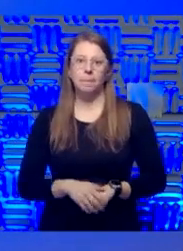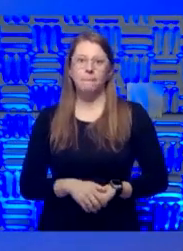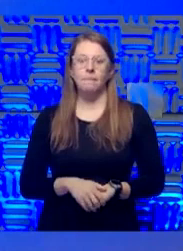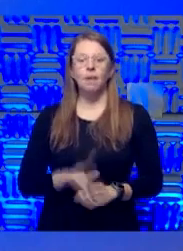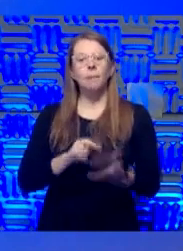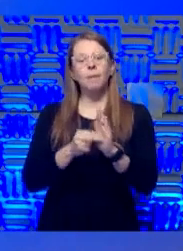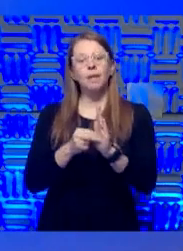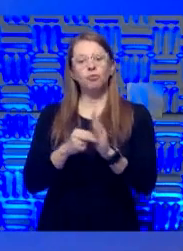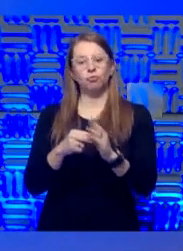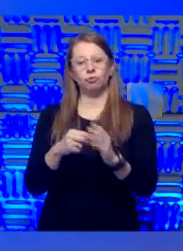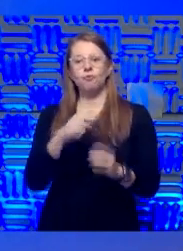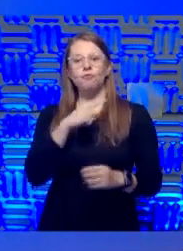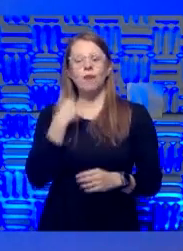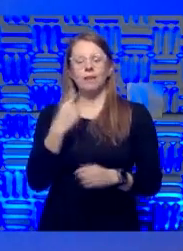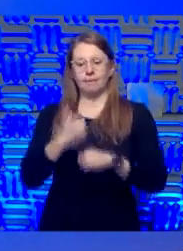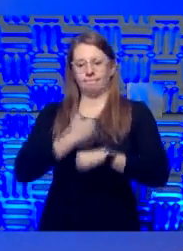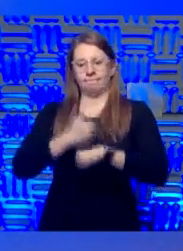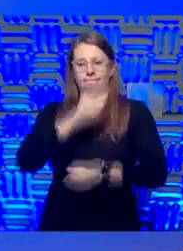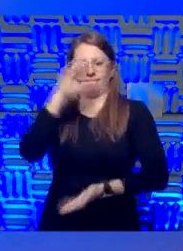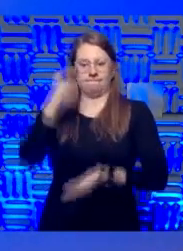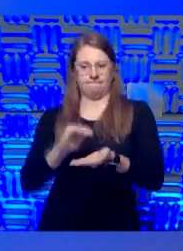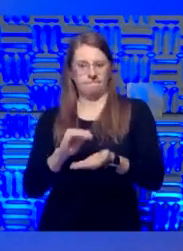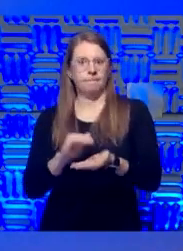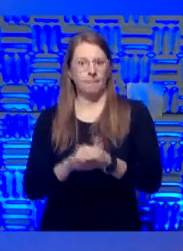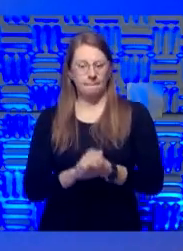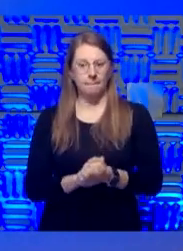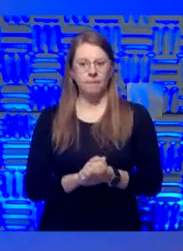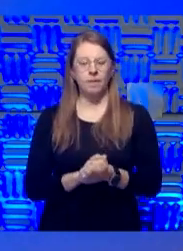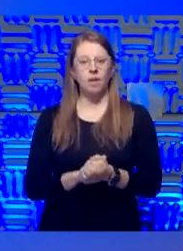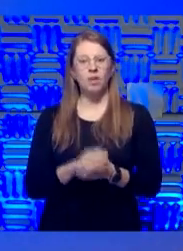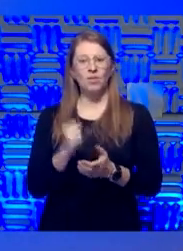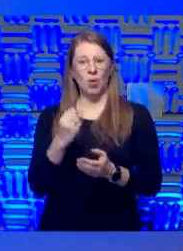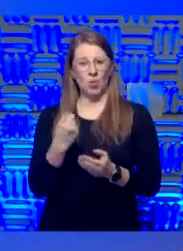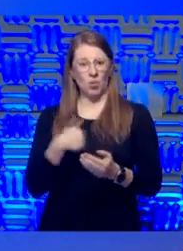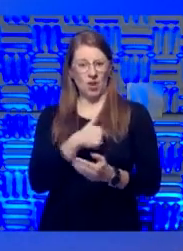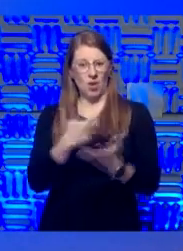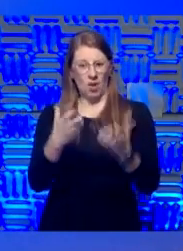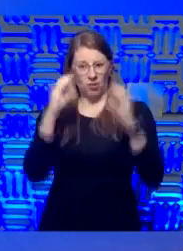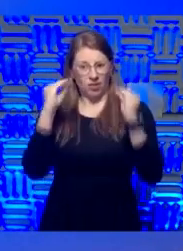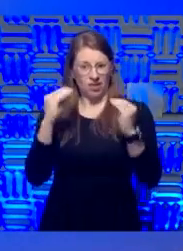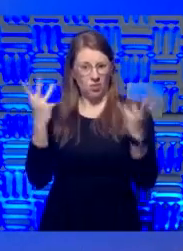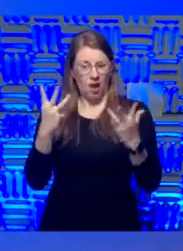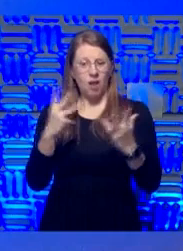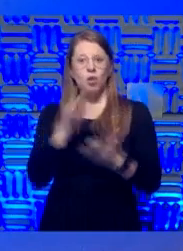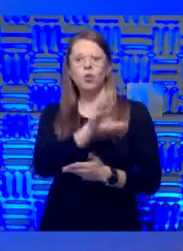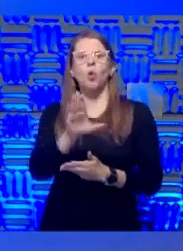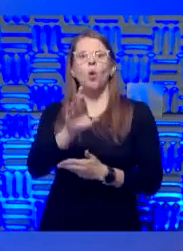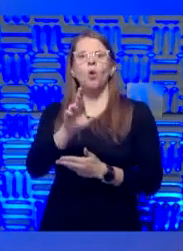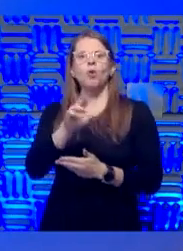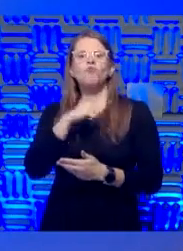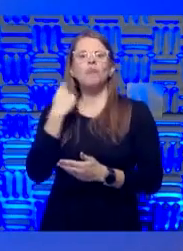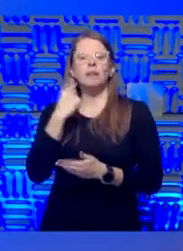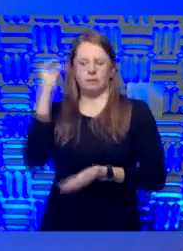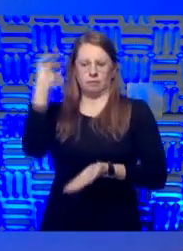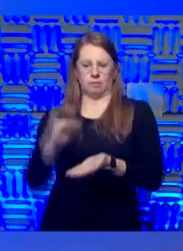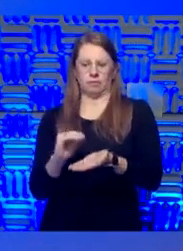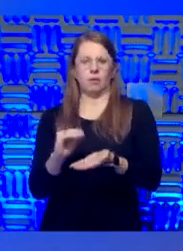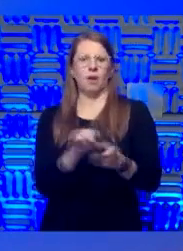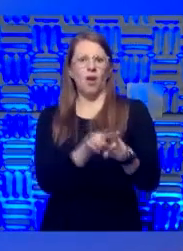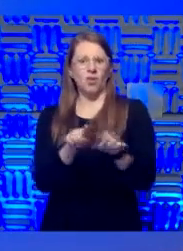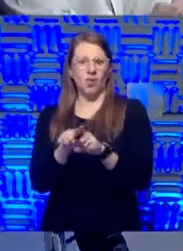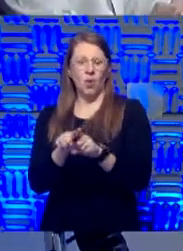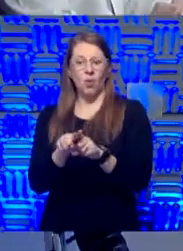help reduce the risk, and what we are trying to get out is the message of decreasing your risk and mitigating your risk of infection to you and your loved